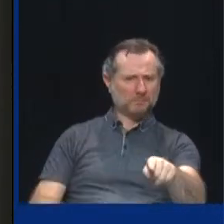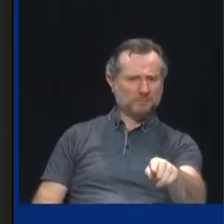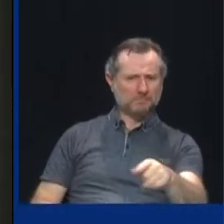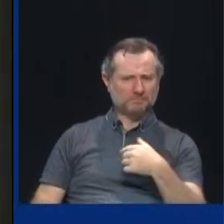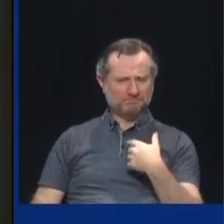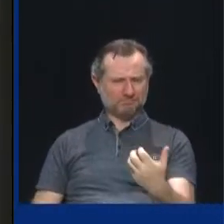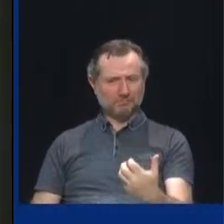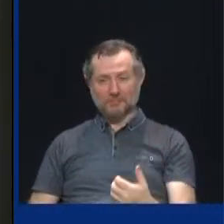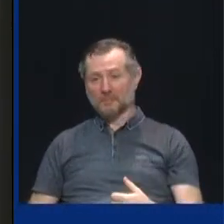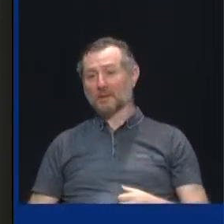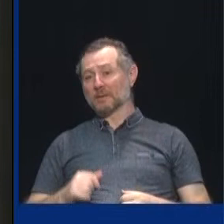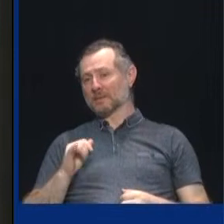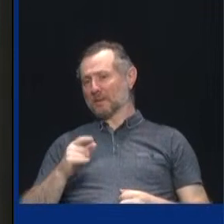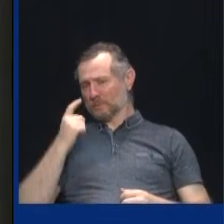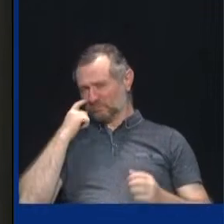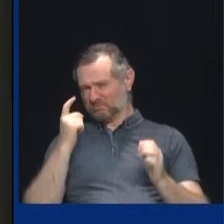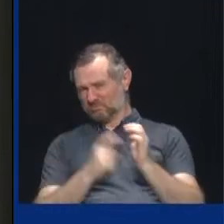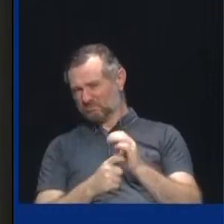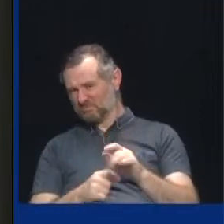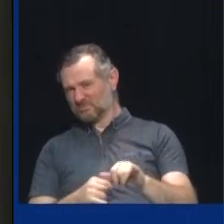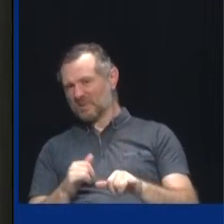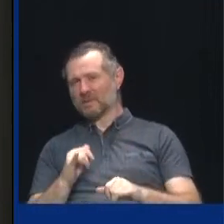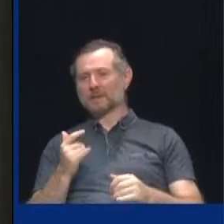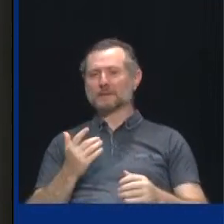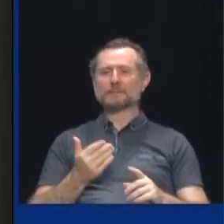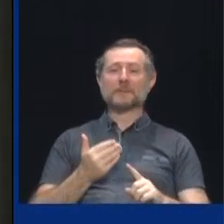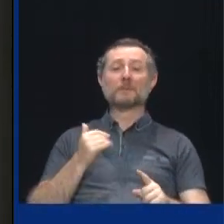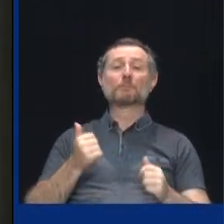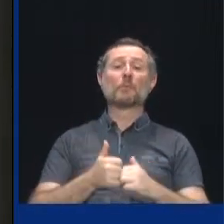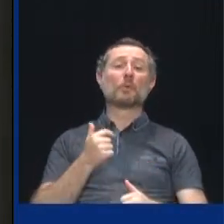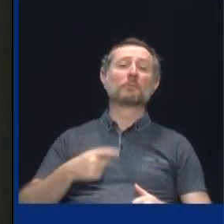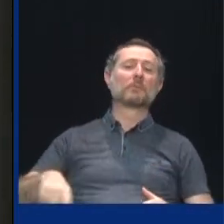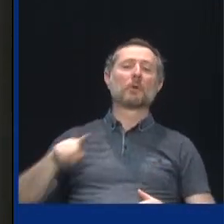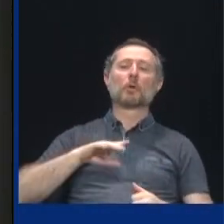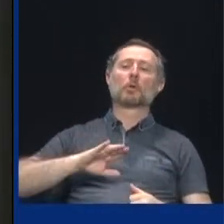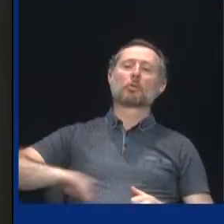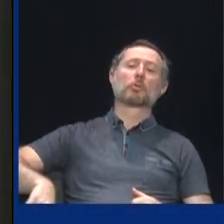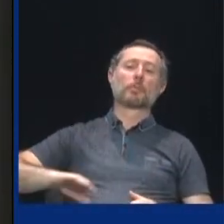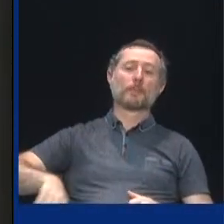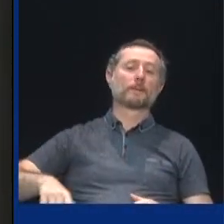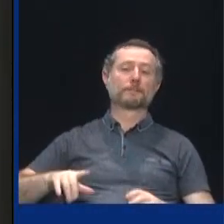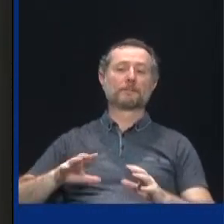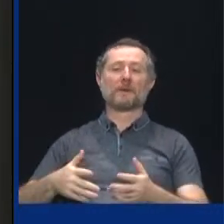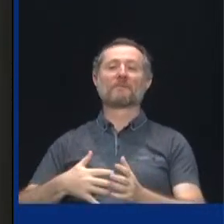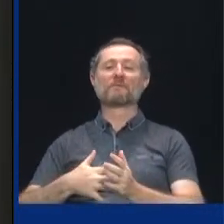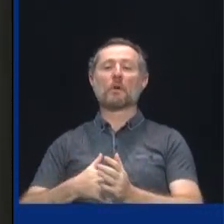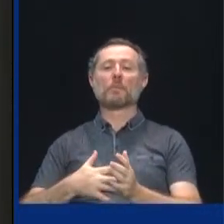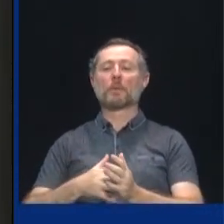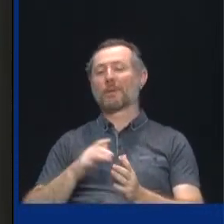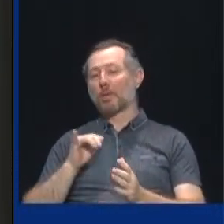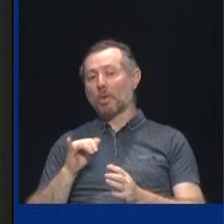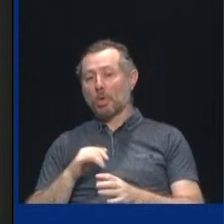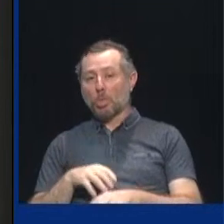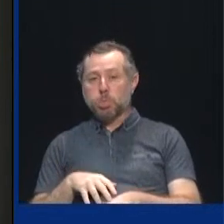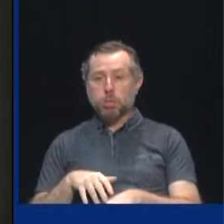we acknowledge the fact that the most marginalized and most vulnerable amongst us were hardest hit through the